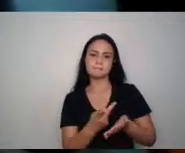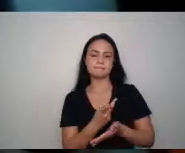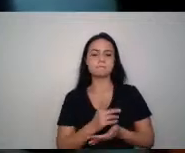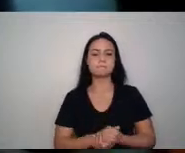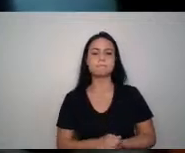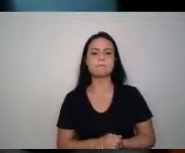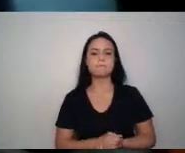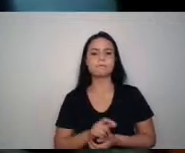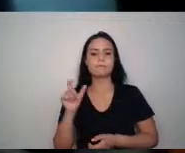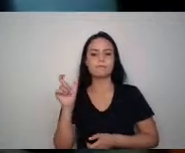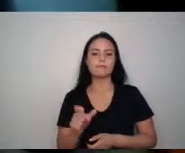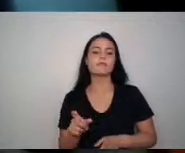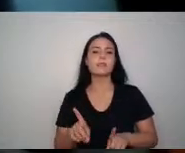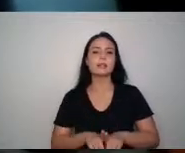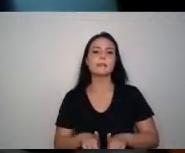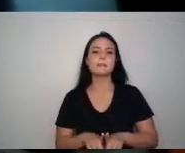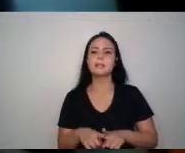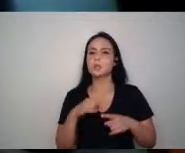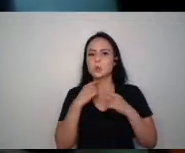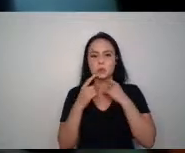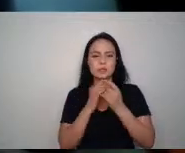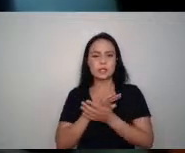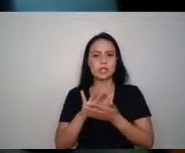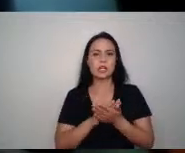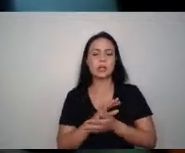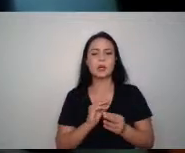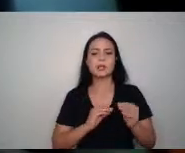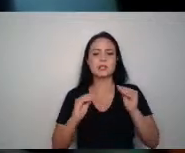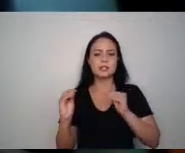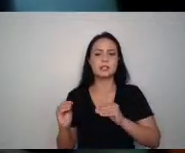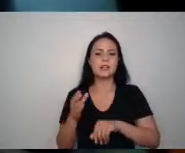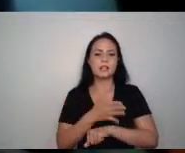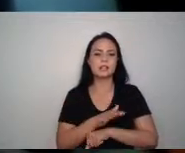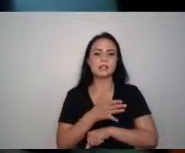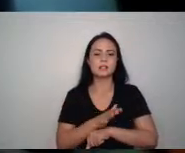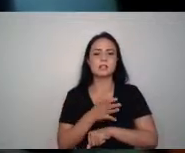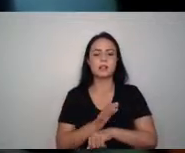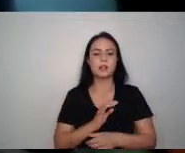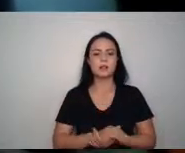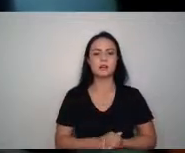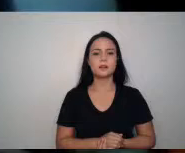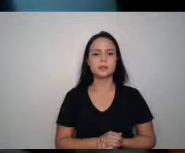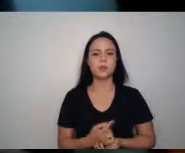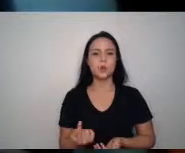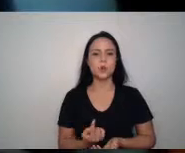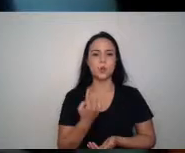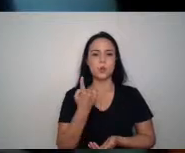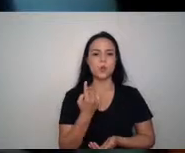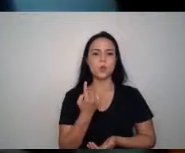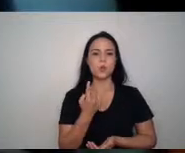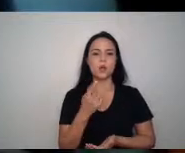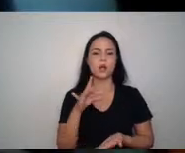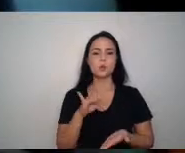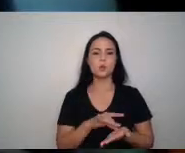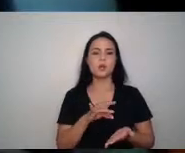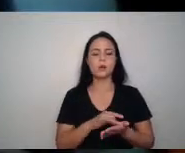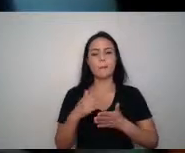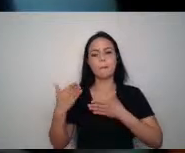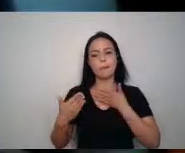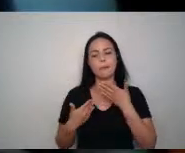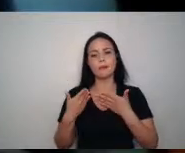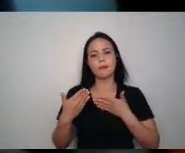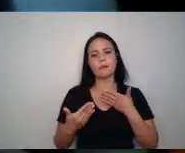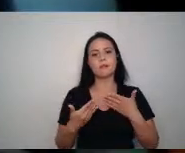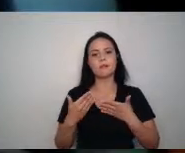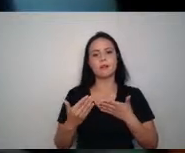we were trying to make the situation easier. So it's also necessary to be